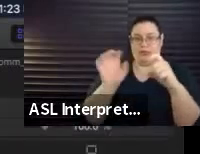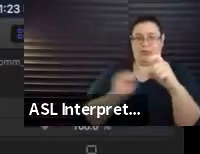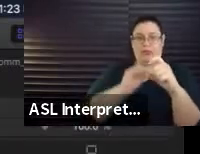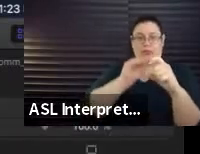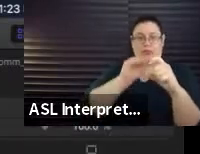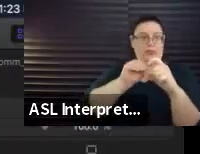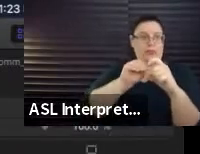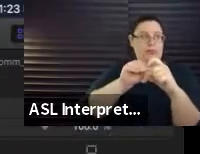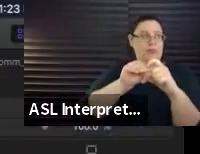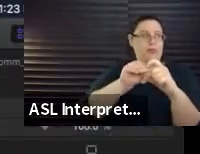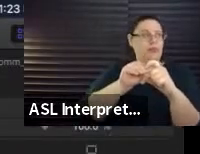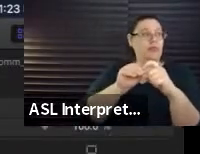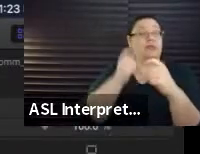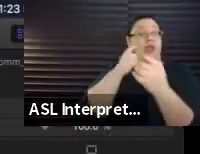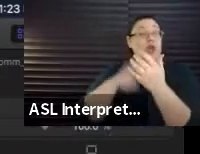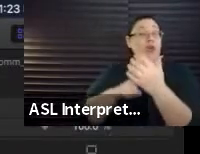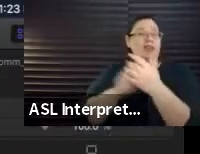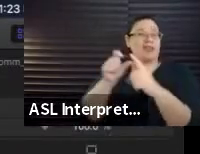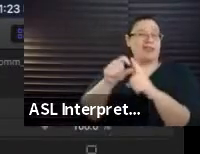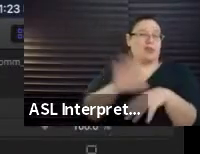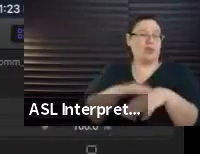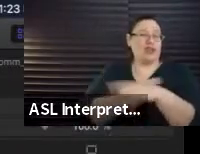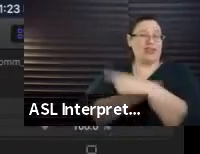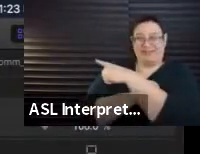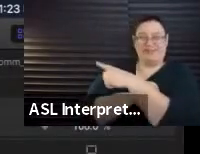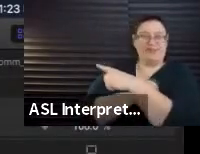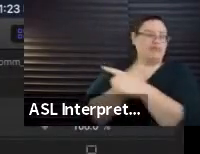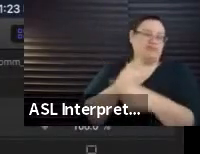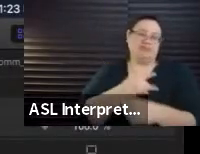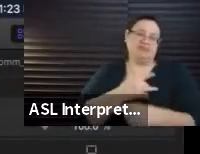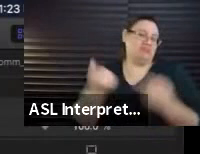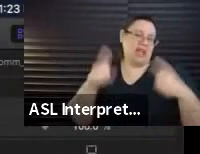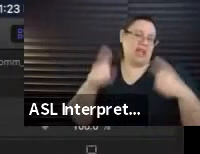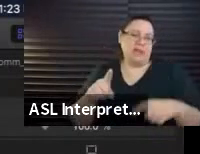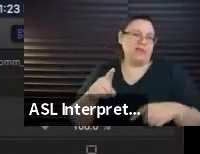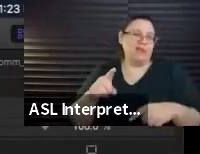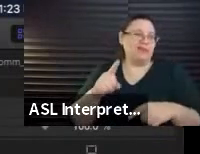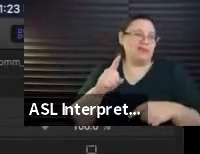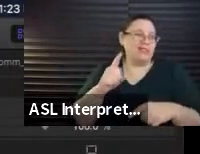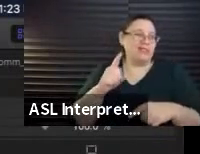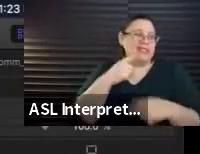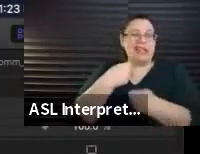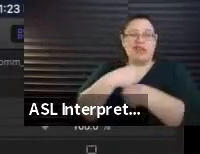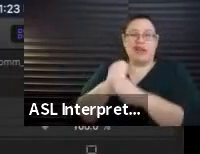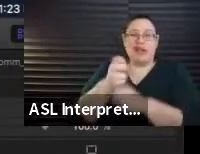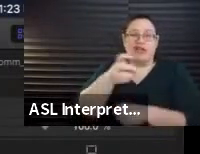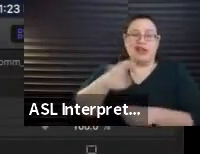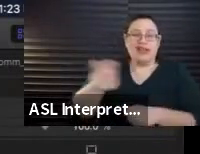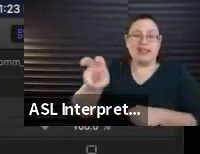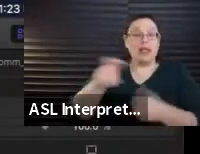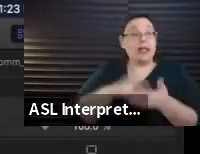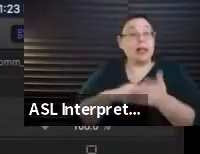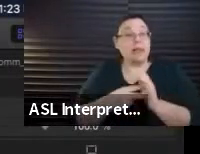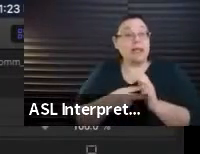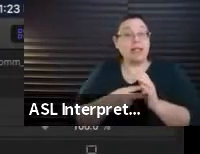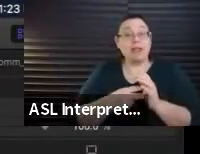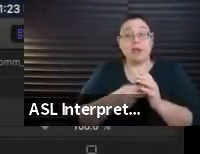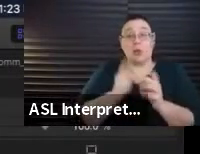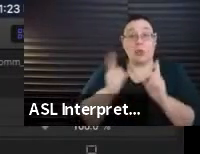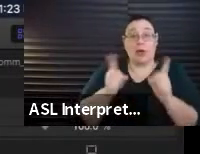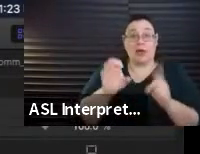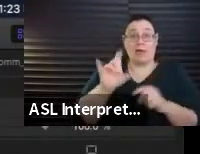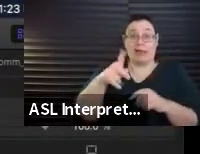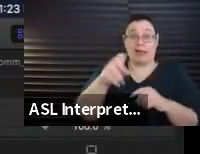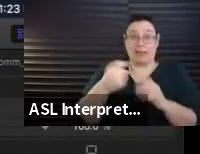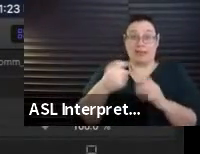If this pops up, this might happen. This is totally fine. Just say create transition. It just means that one of your clips is starting at the very